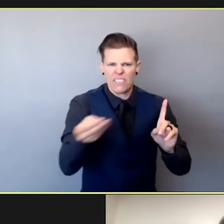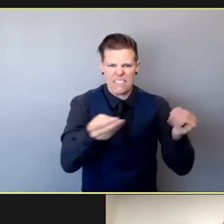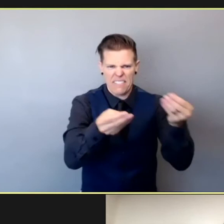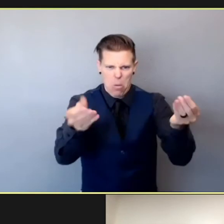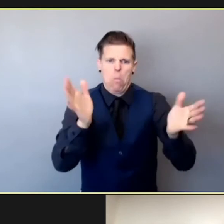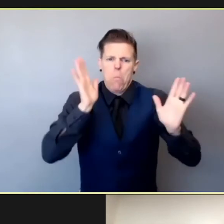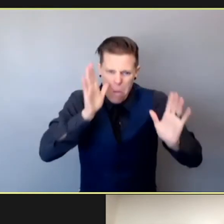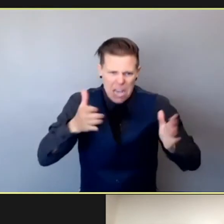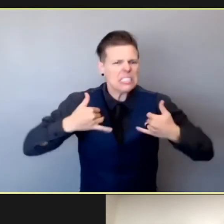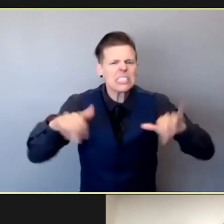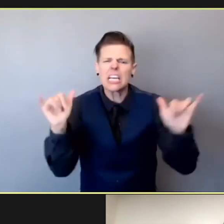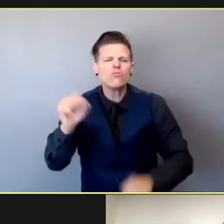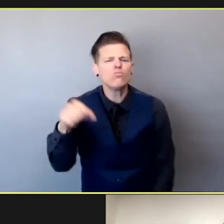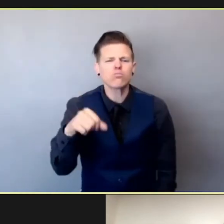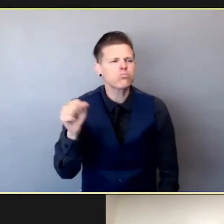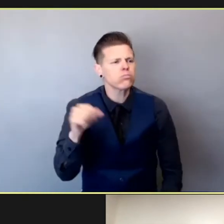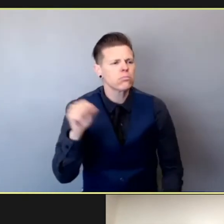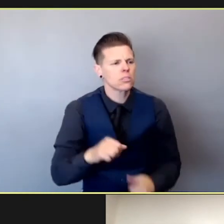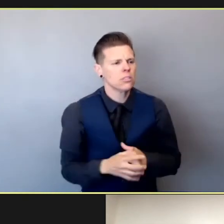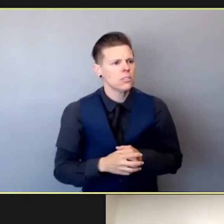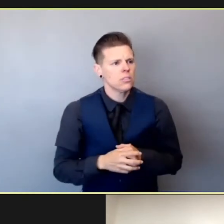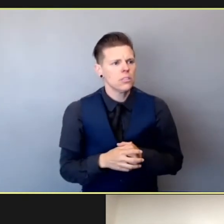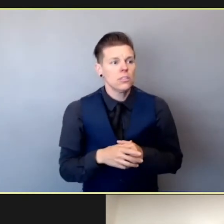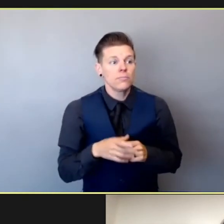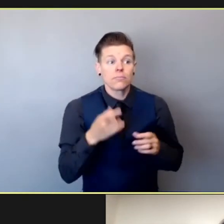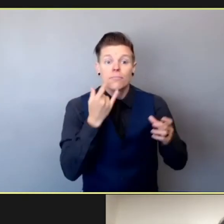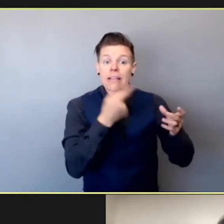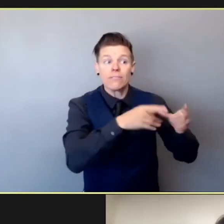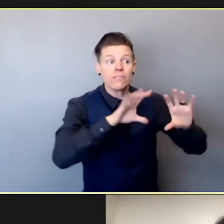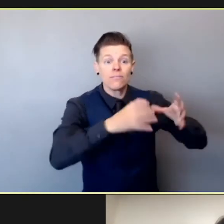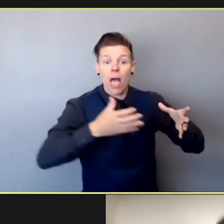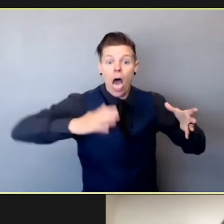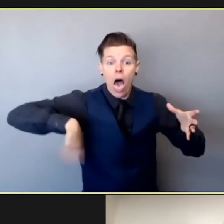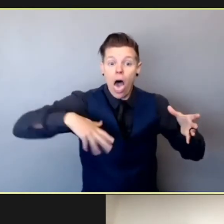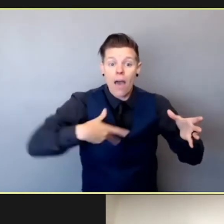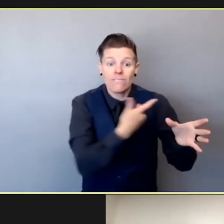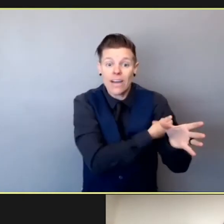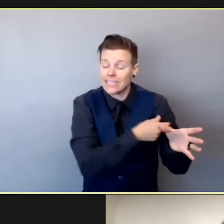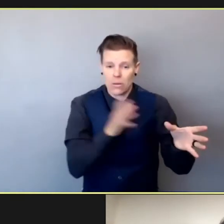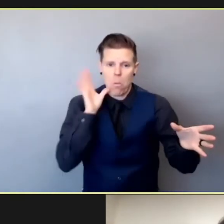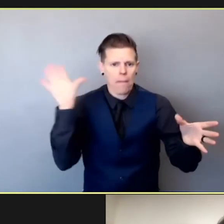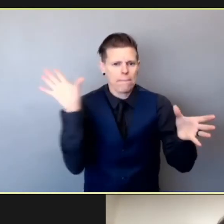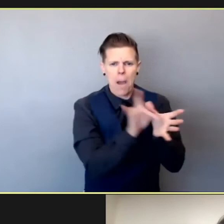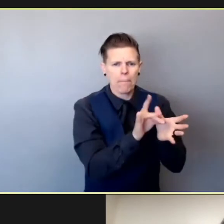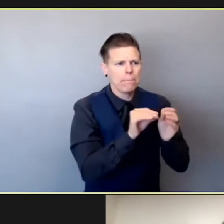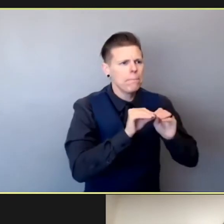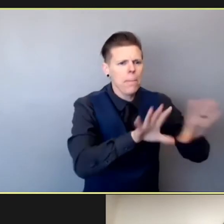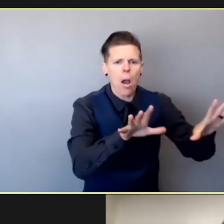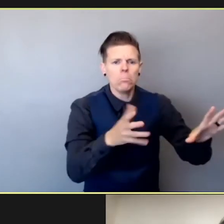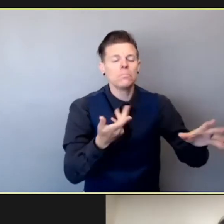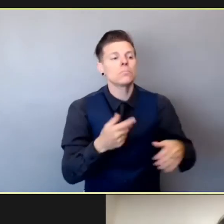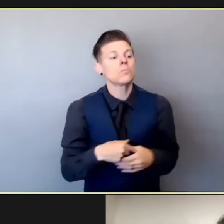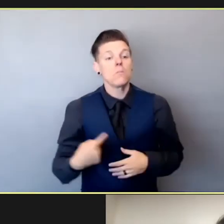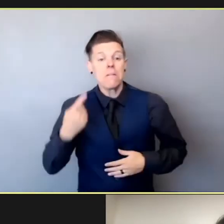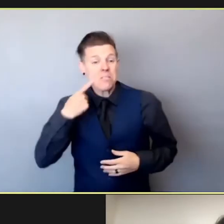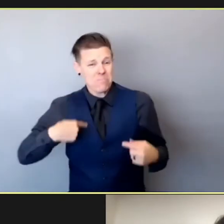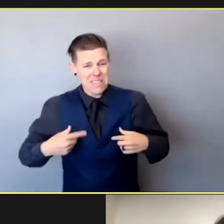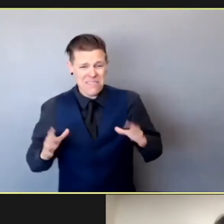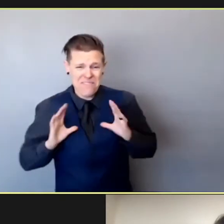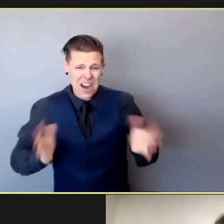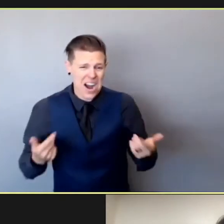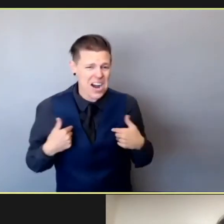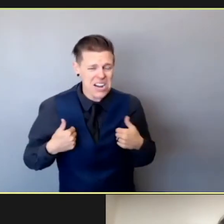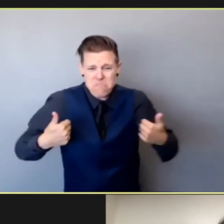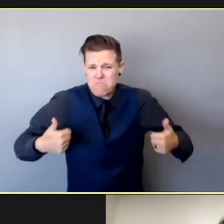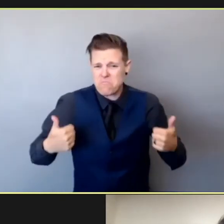a pool of people who are unvaccinated. So even if you think you're healthy and you're doing okay, getting